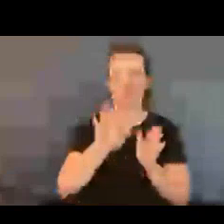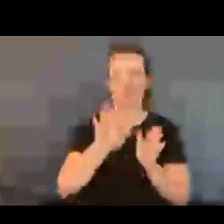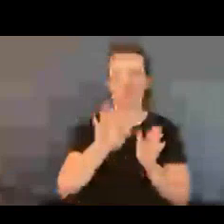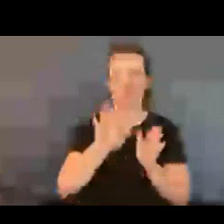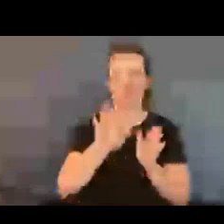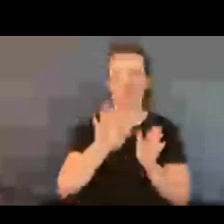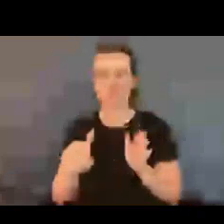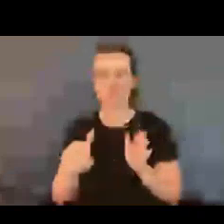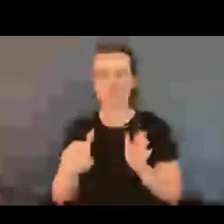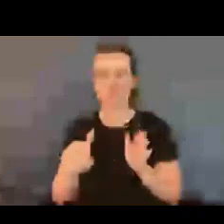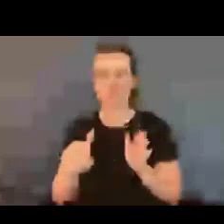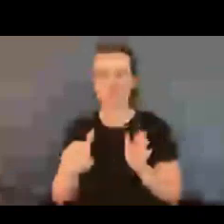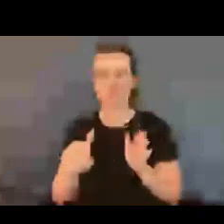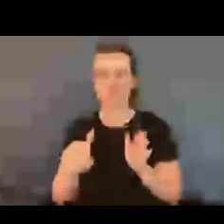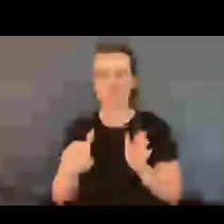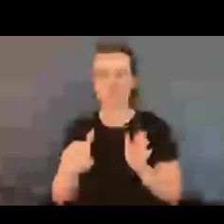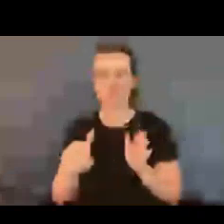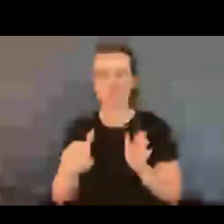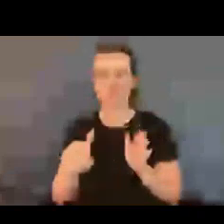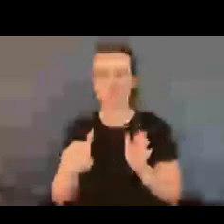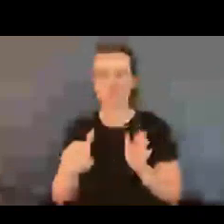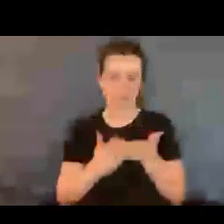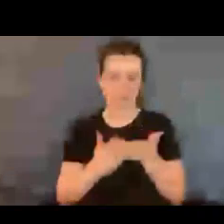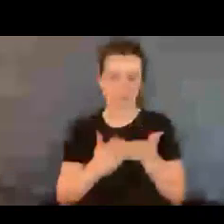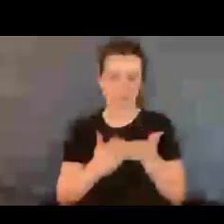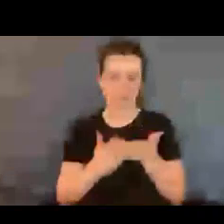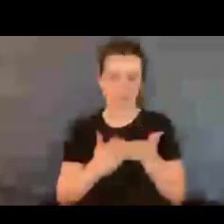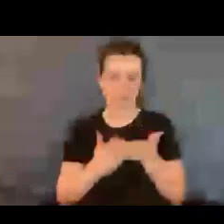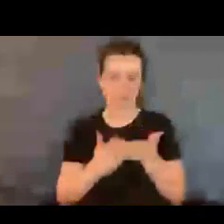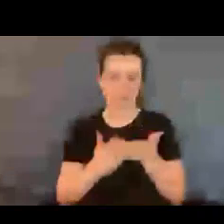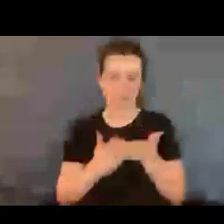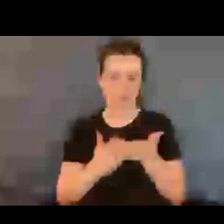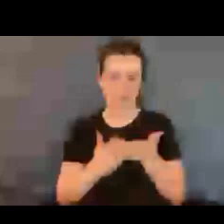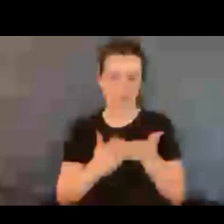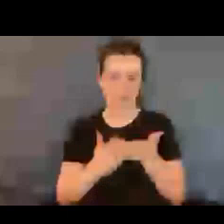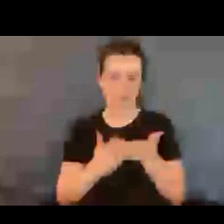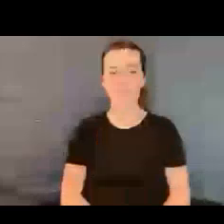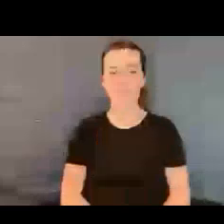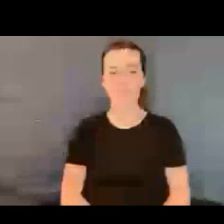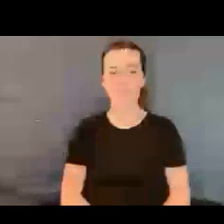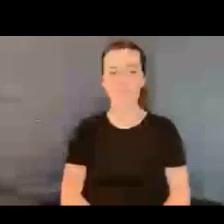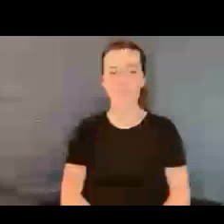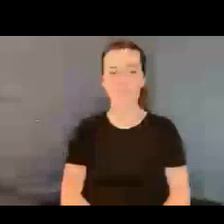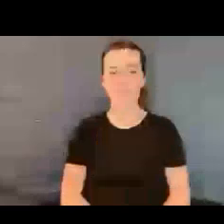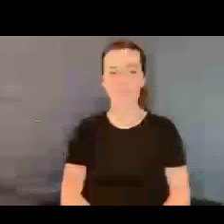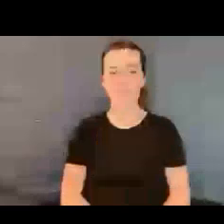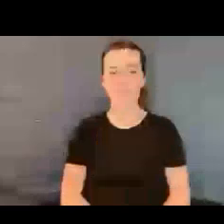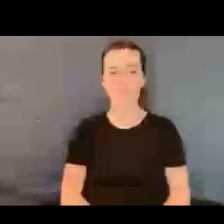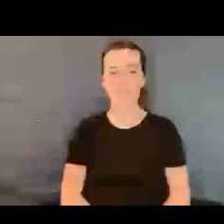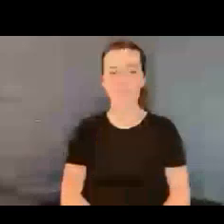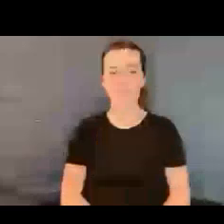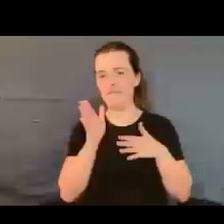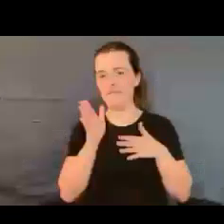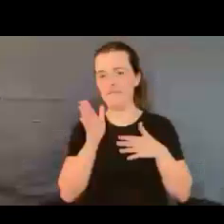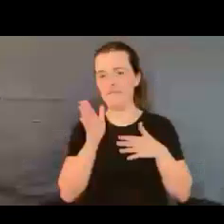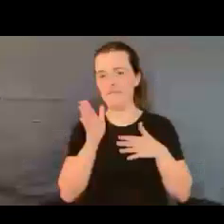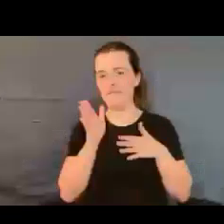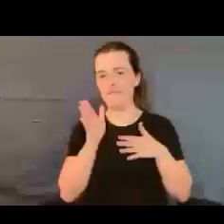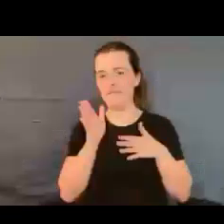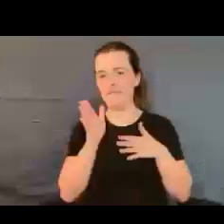down. So you'll have a couple of these uphills. Then it's pretty fast after that. You'll still hit that aid station. The same aid station that was there